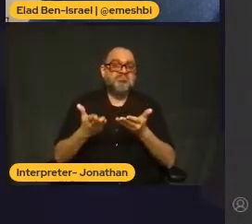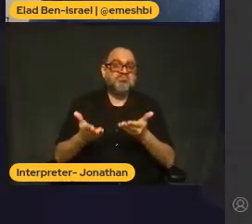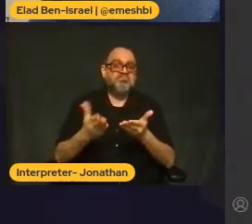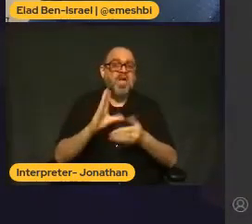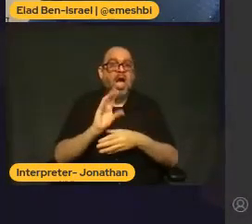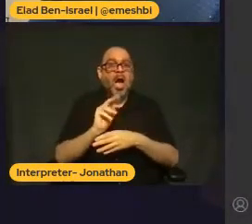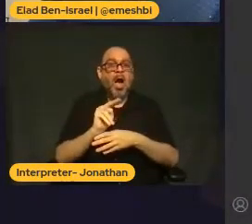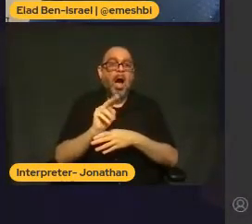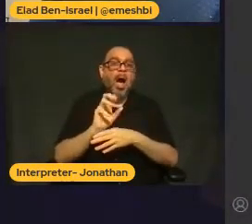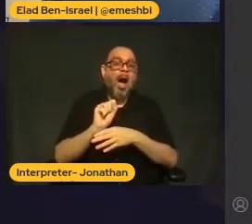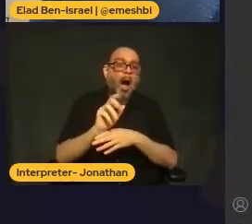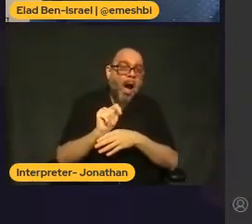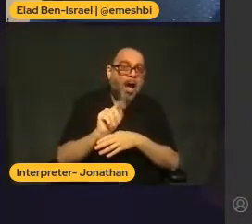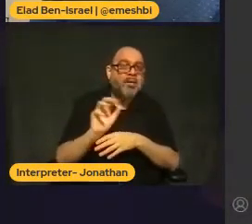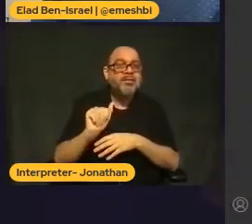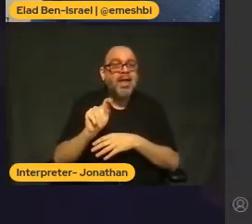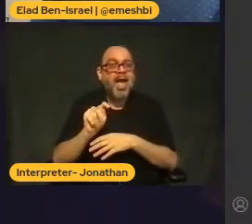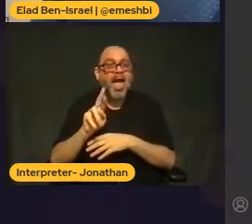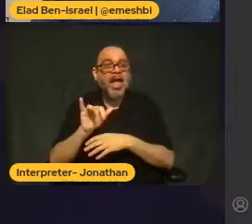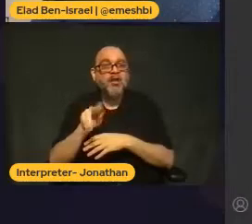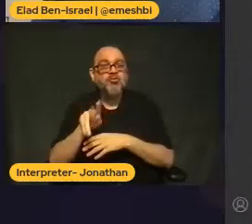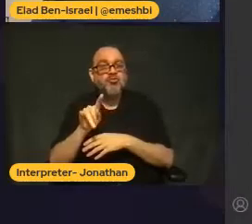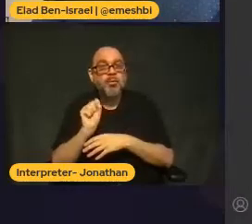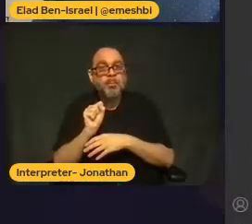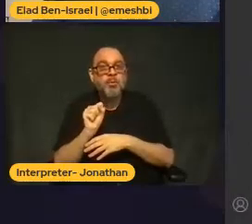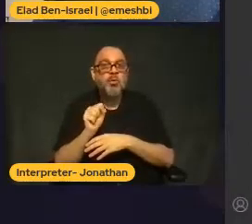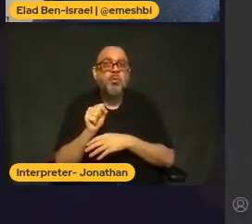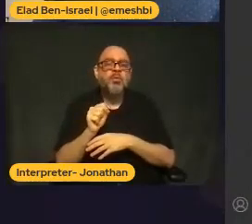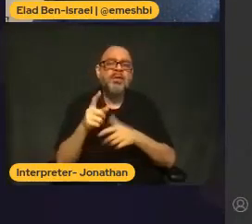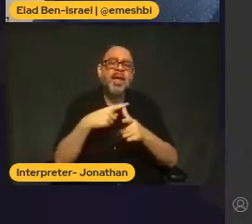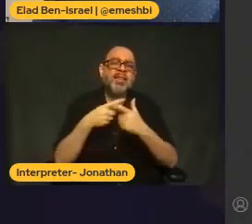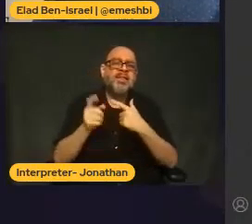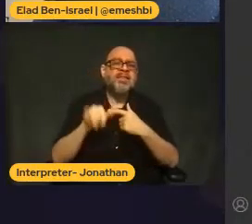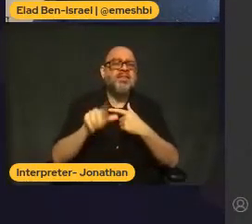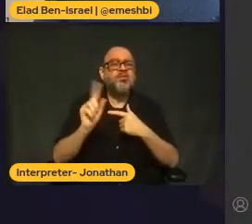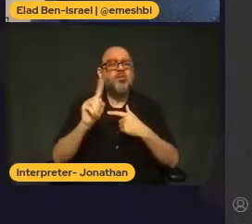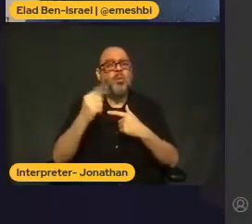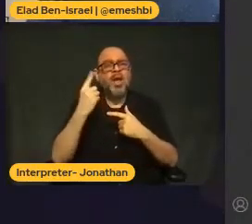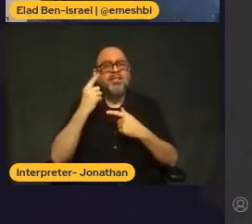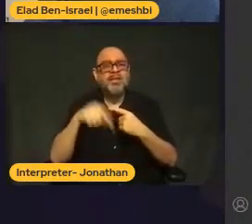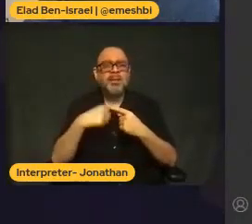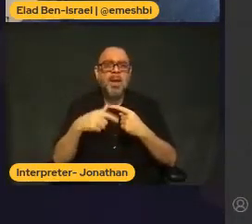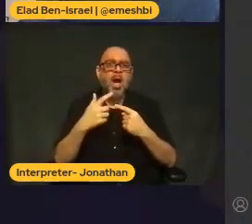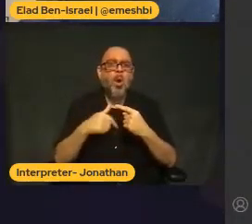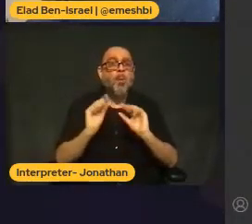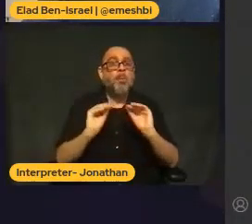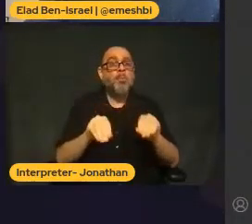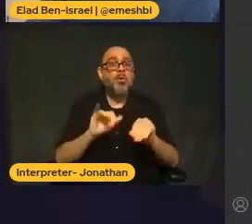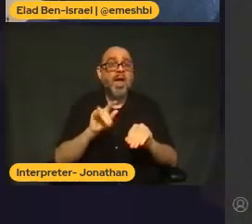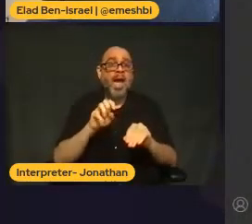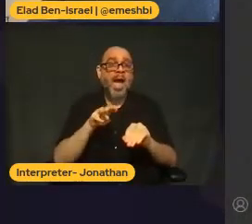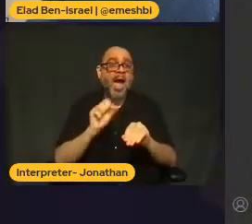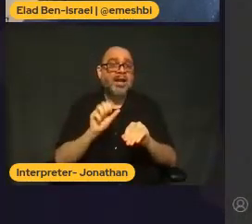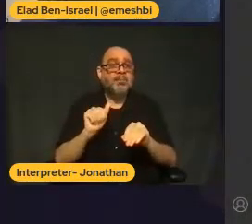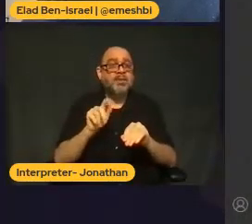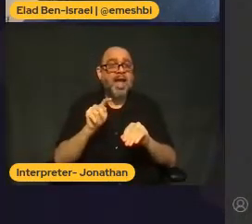of put item attribute map.